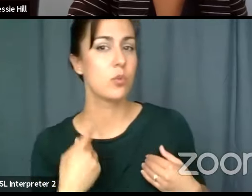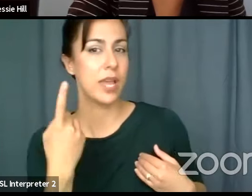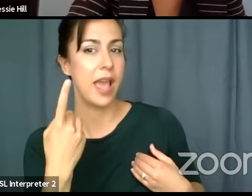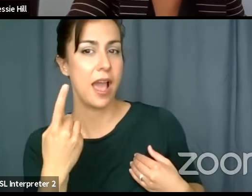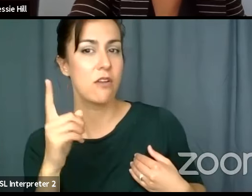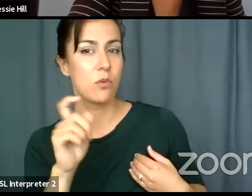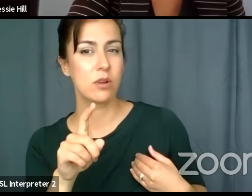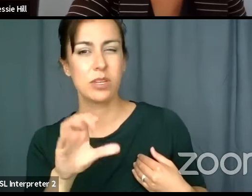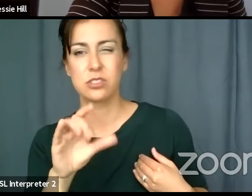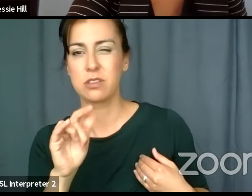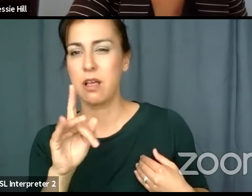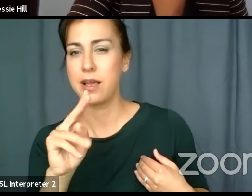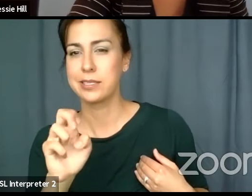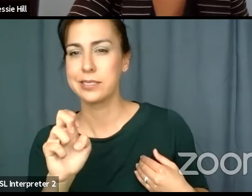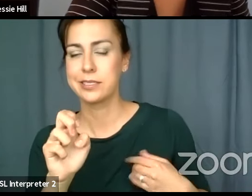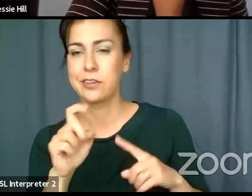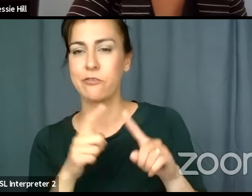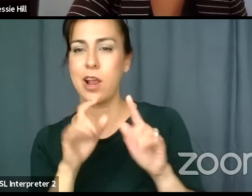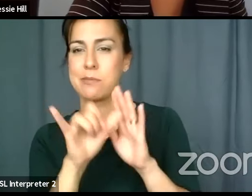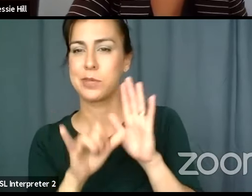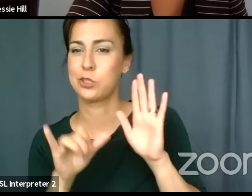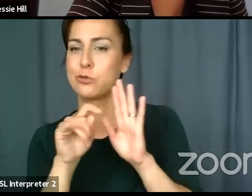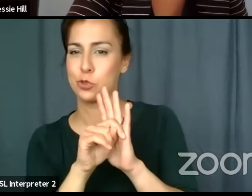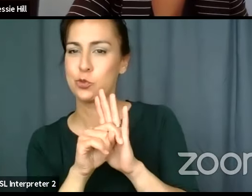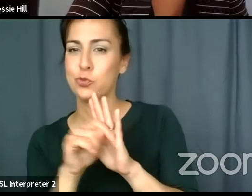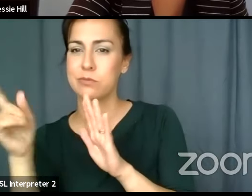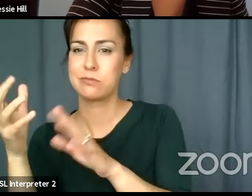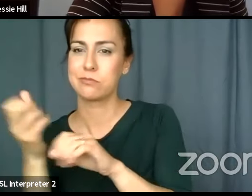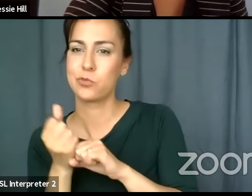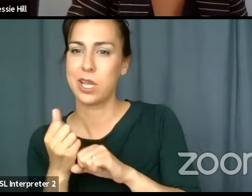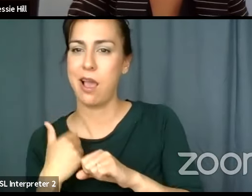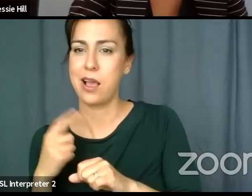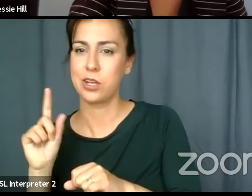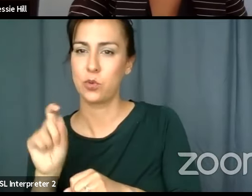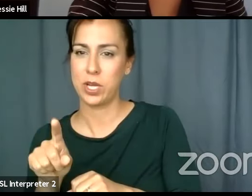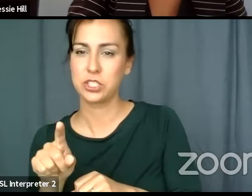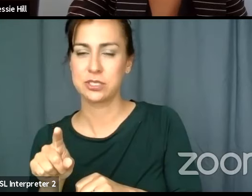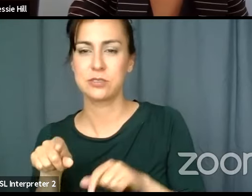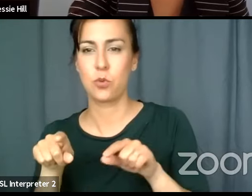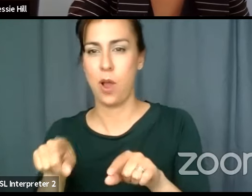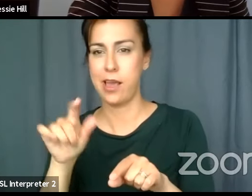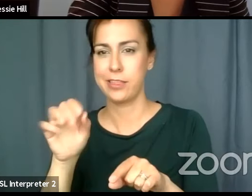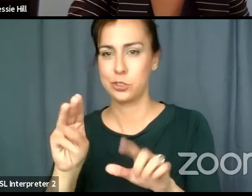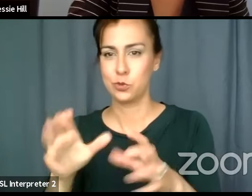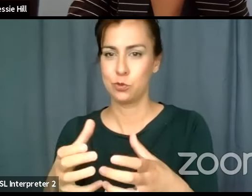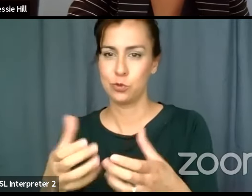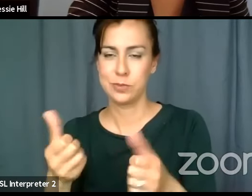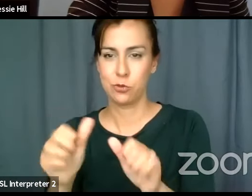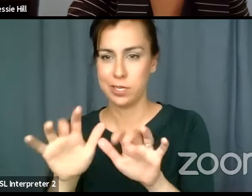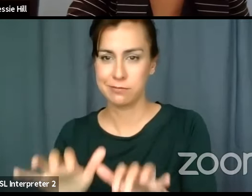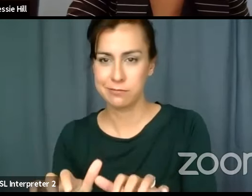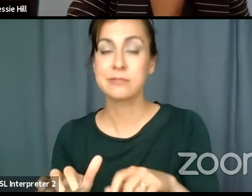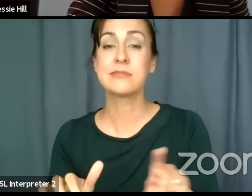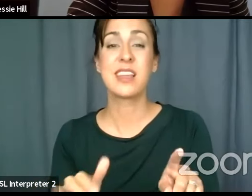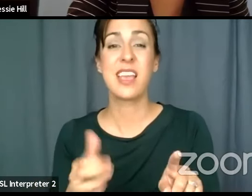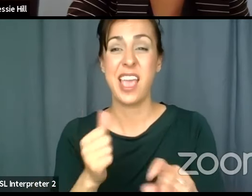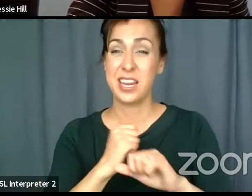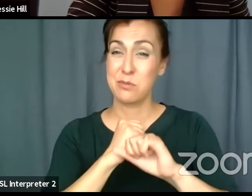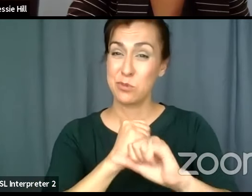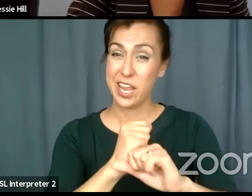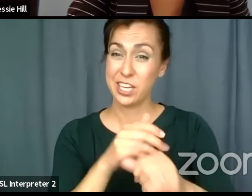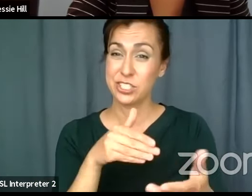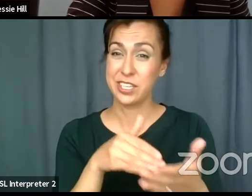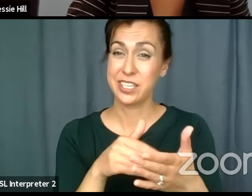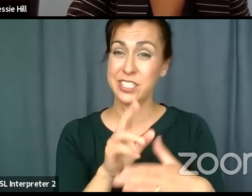from YouTube while people are formulating their questions in Zoom. And the question is, are there any protections against use